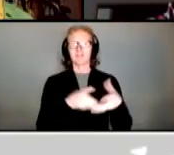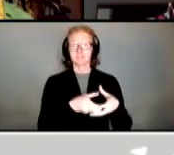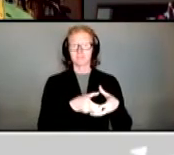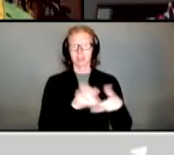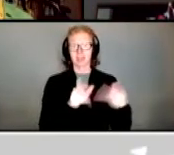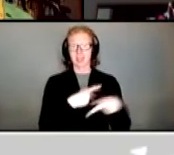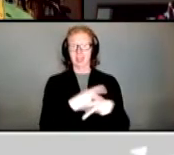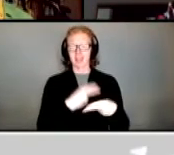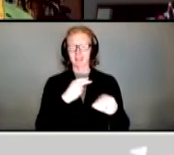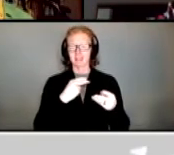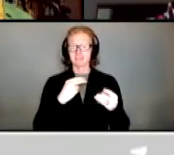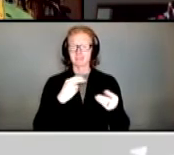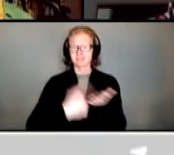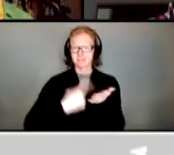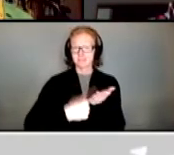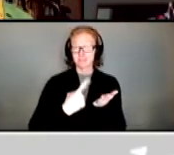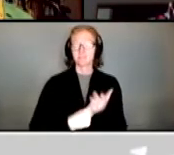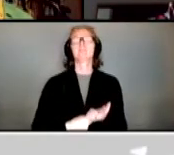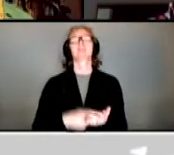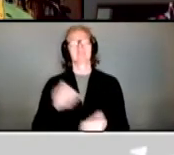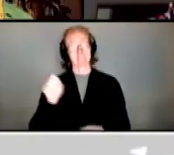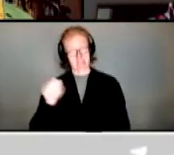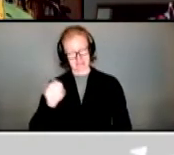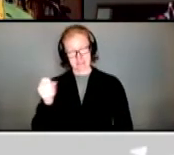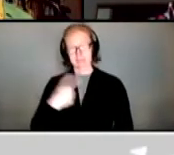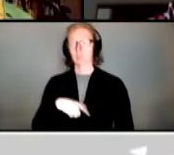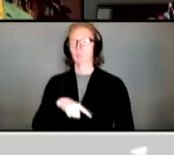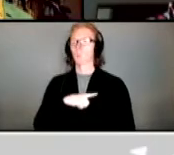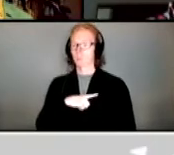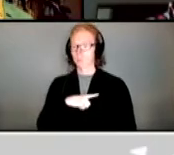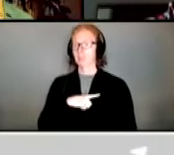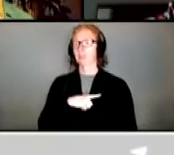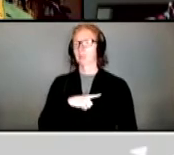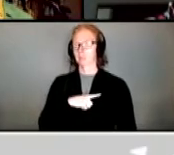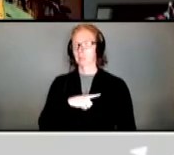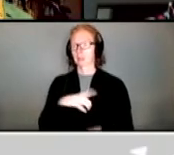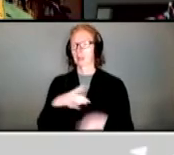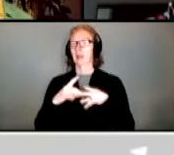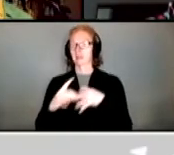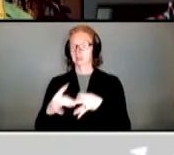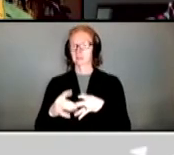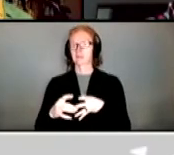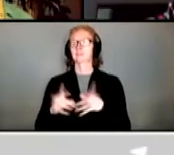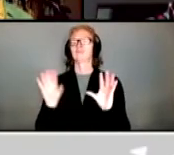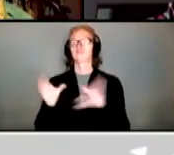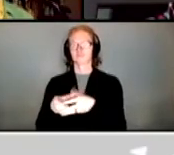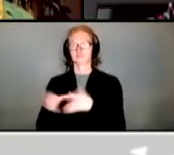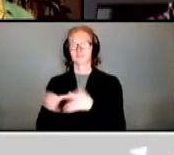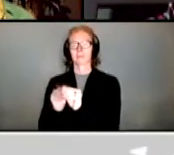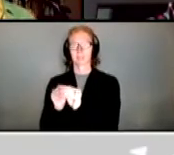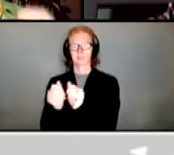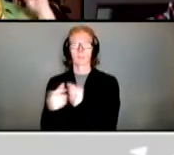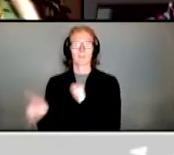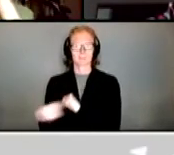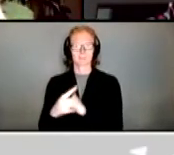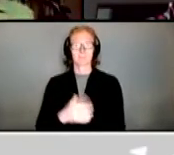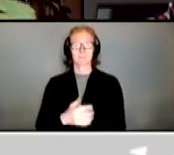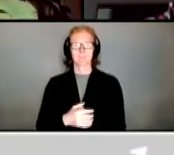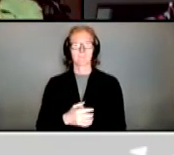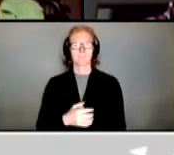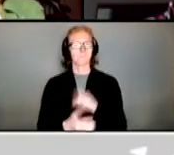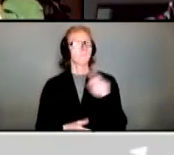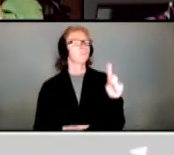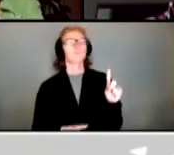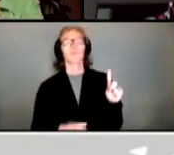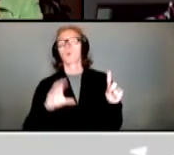done. We have done forums with them before. No, I asked,